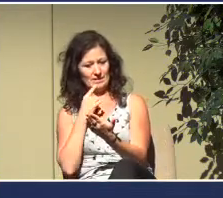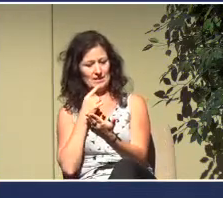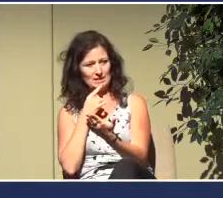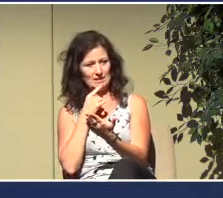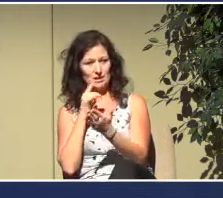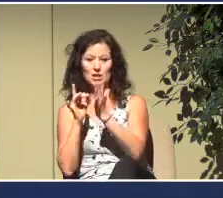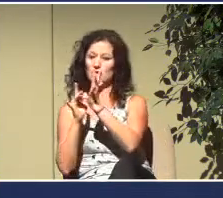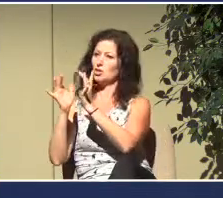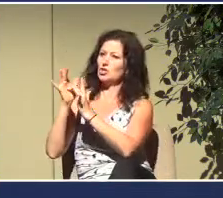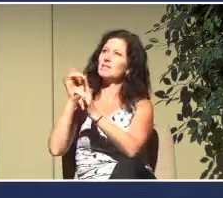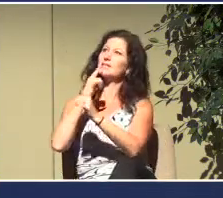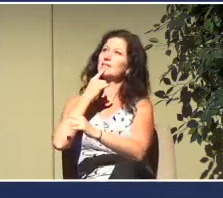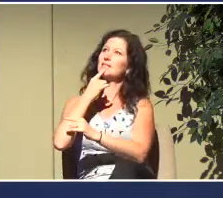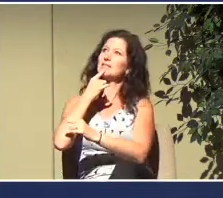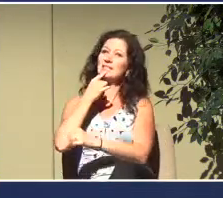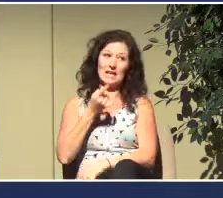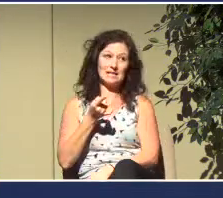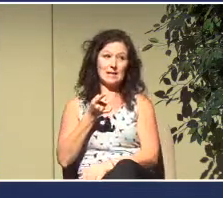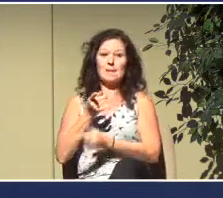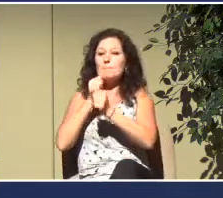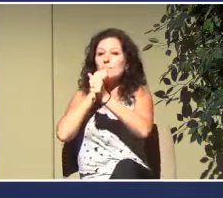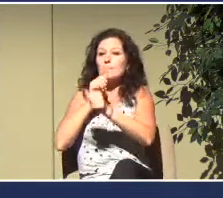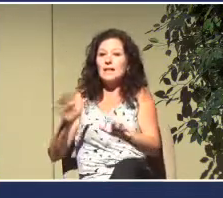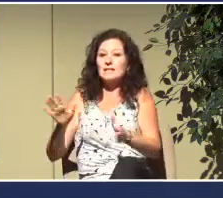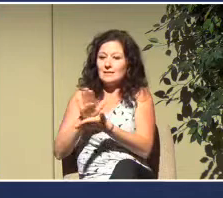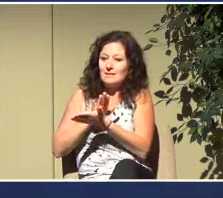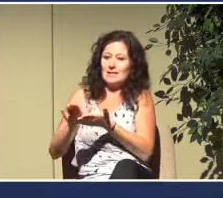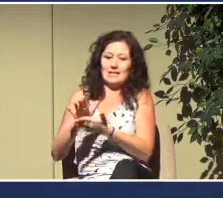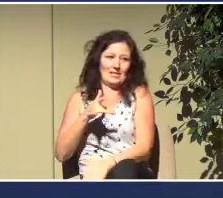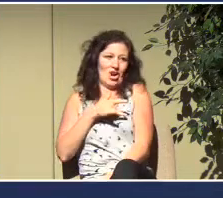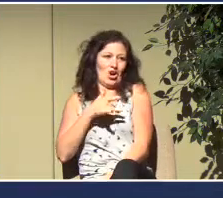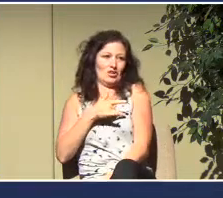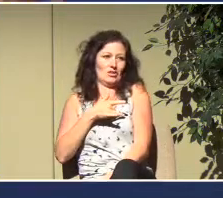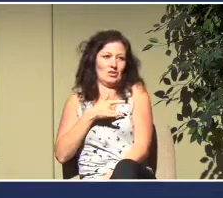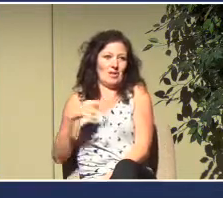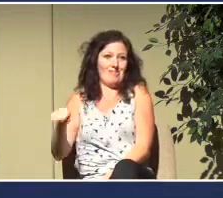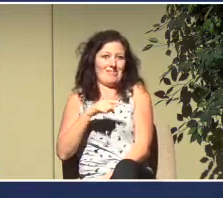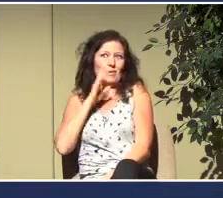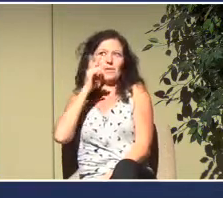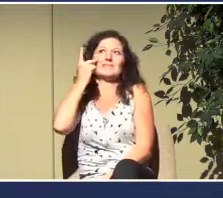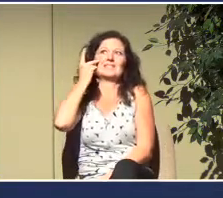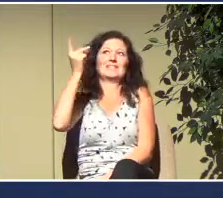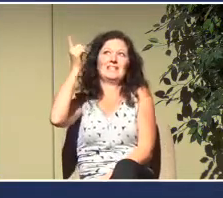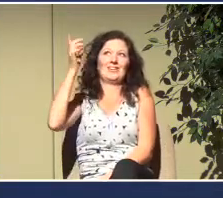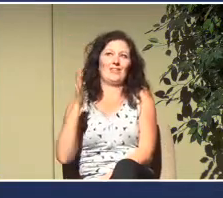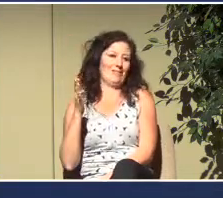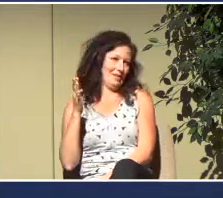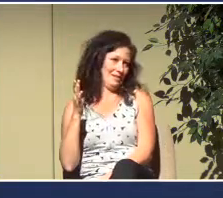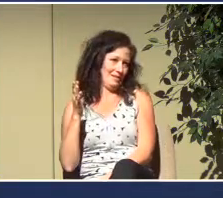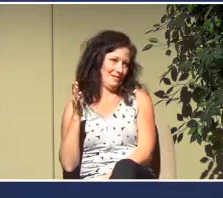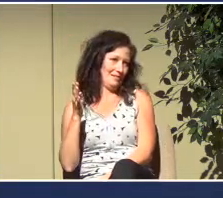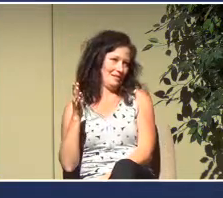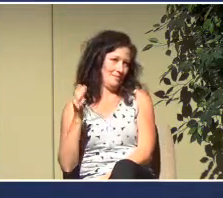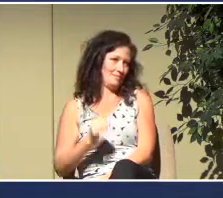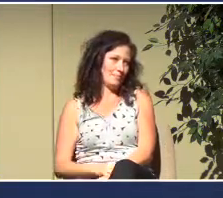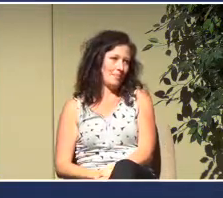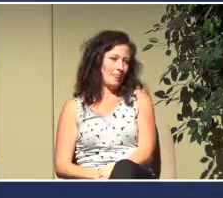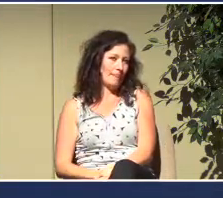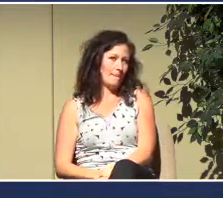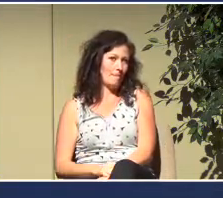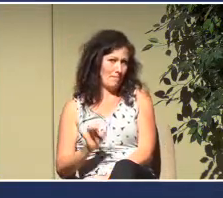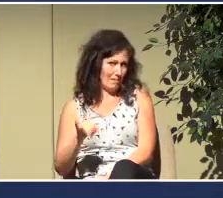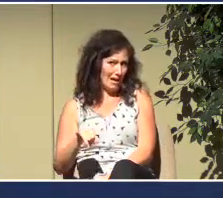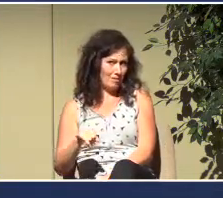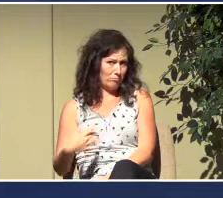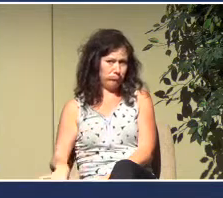Jesus said, blessed are the pure in heart because they will see God. There's so many more passages that speak to this. That's a